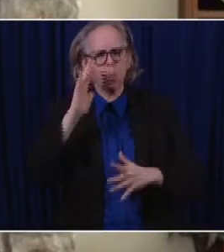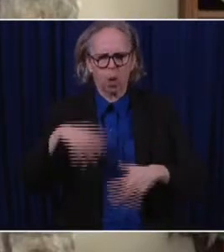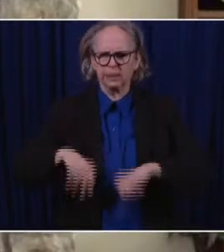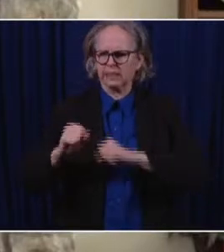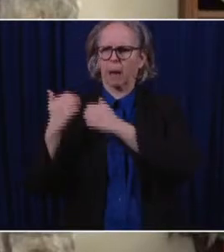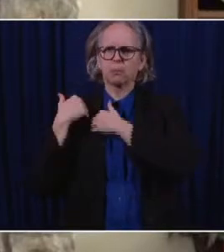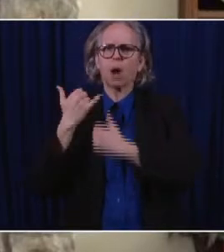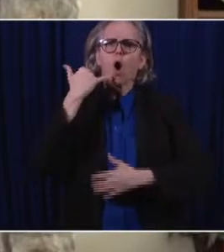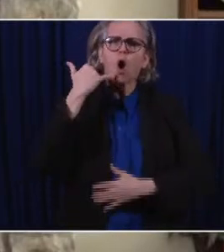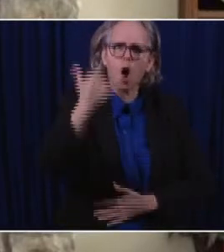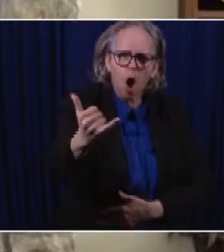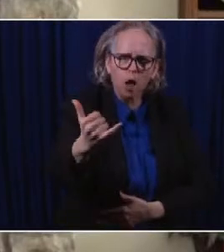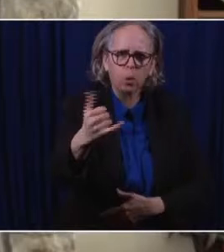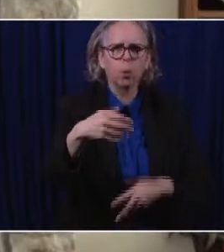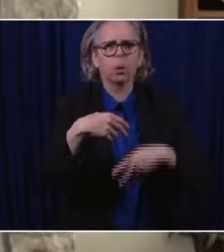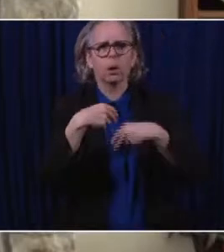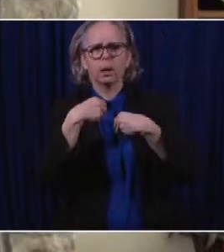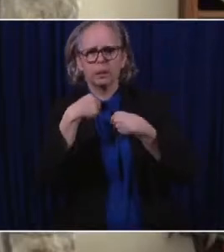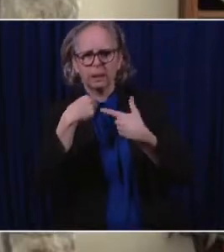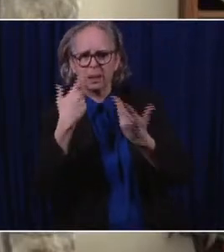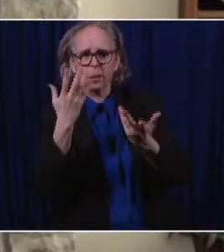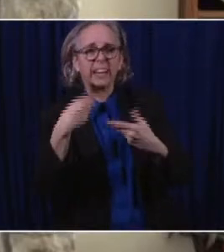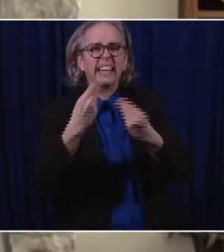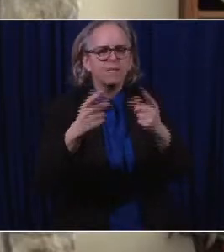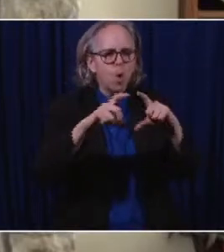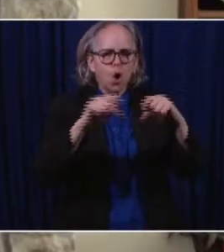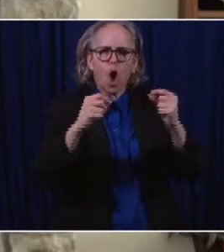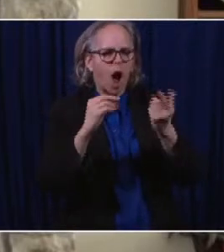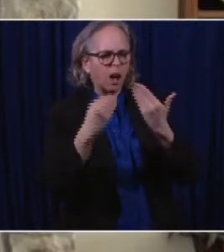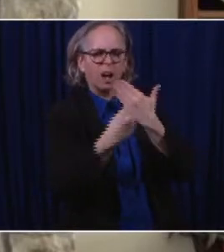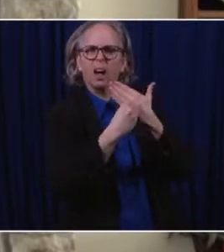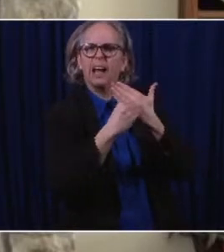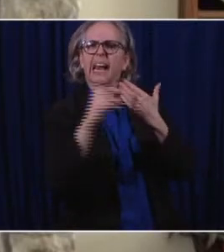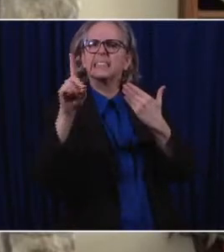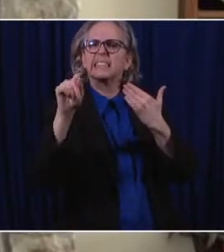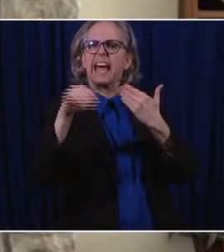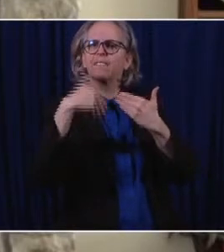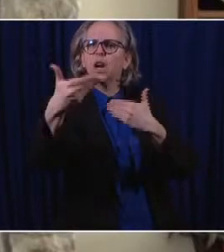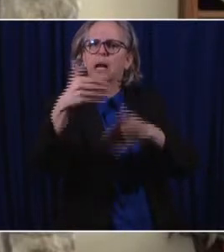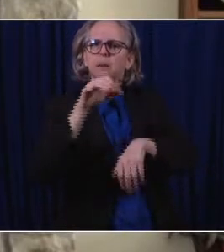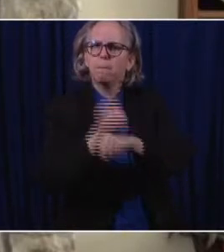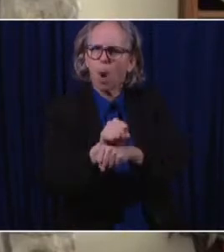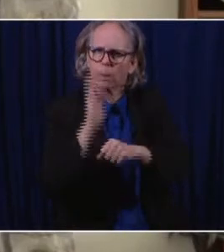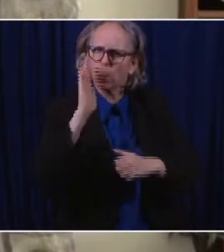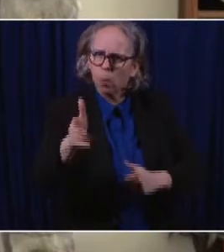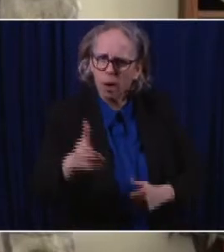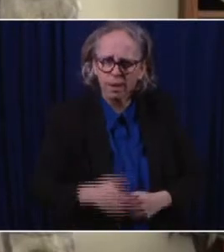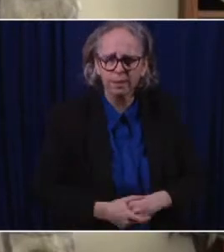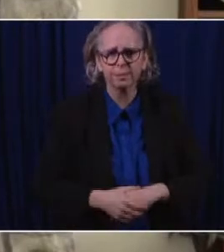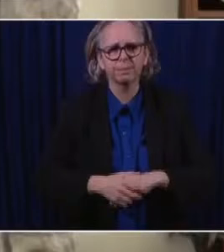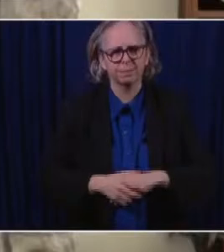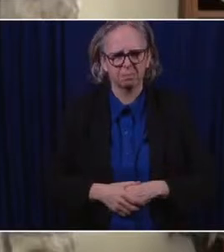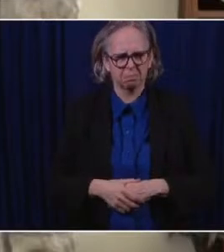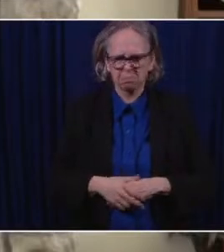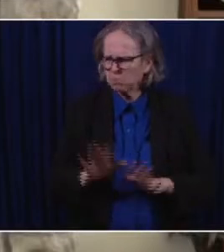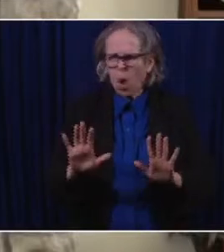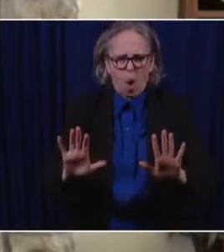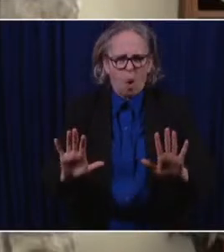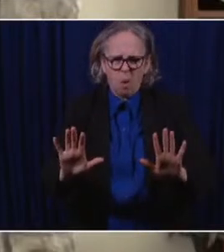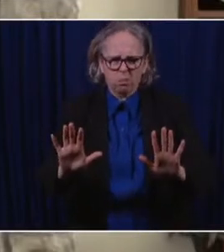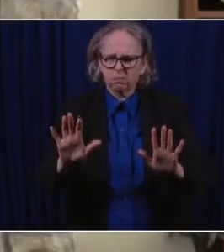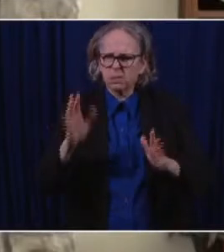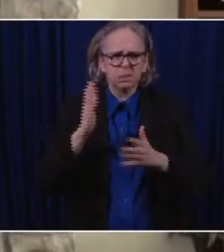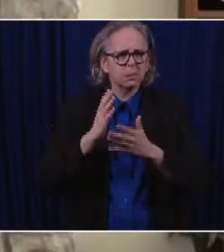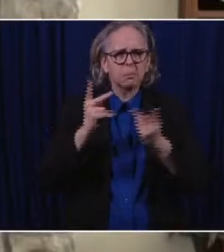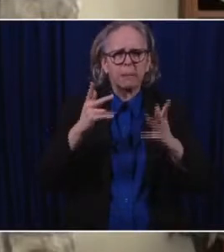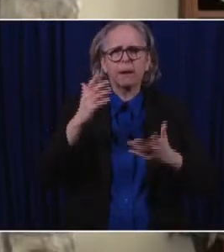look, with over 1 million people so far, are there going to be some people who forget? Are there going to be some people